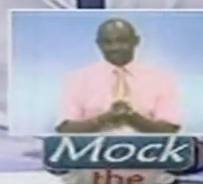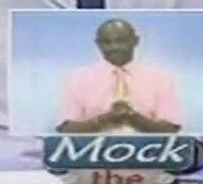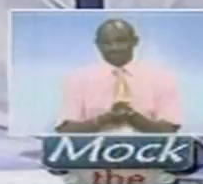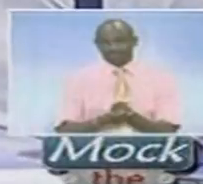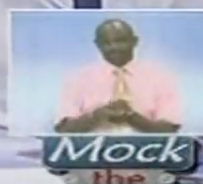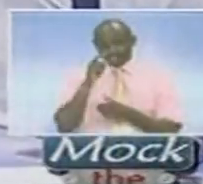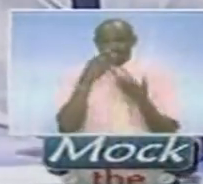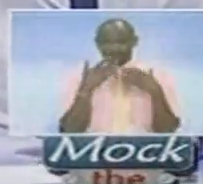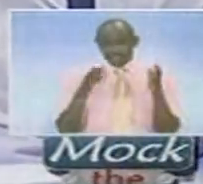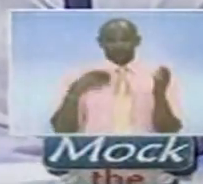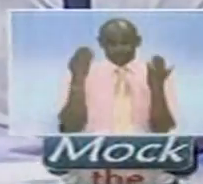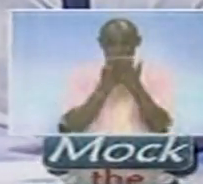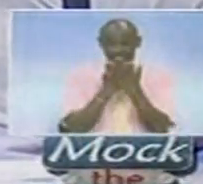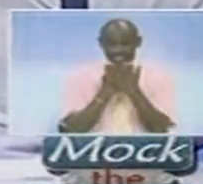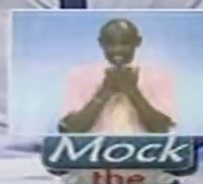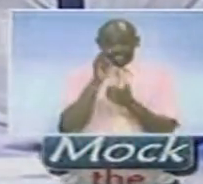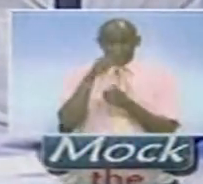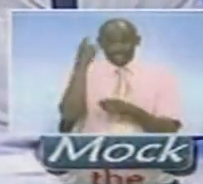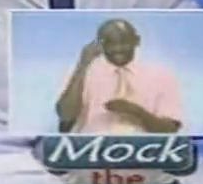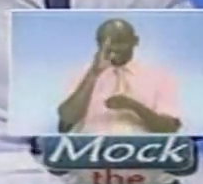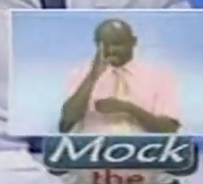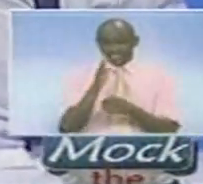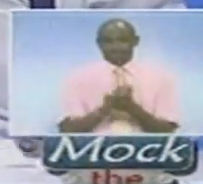Well, that's all for tonight. See you next Sunday.